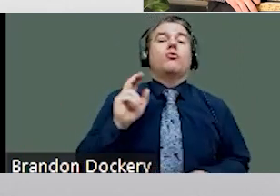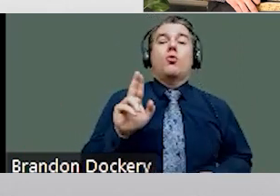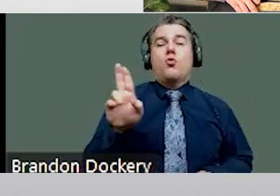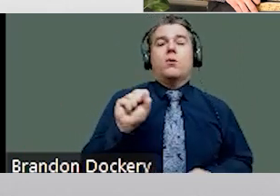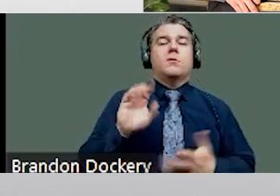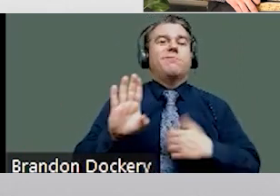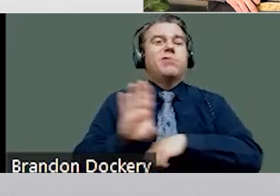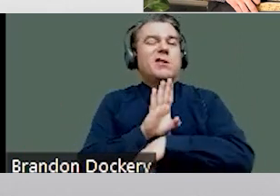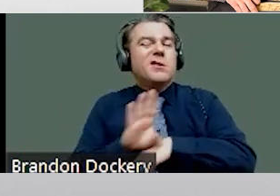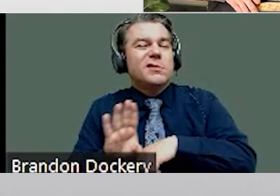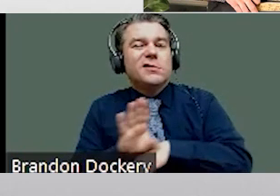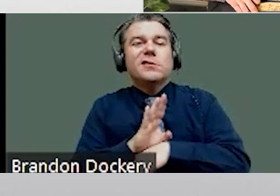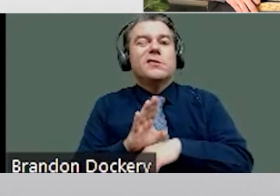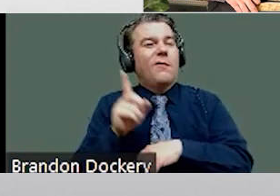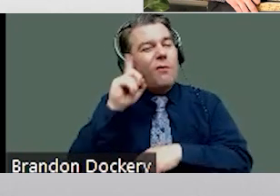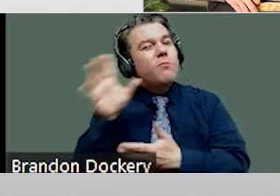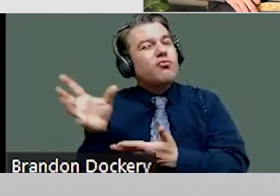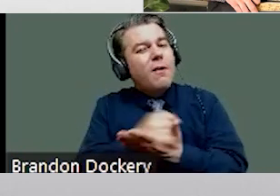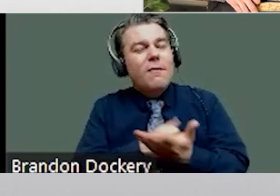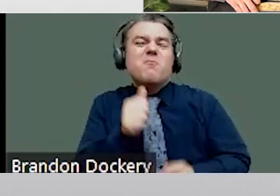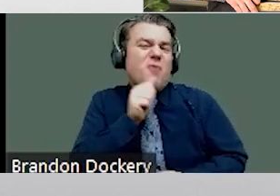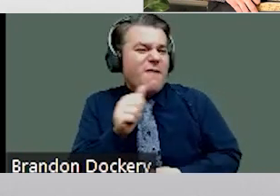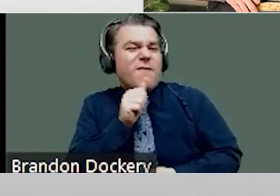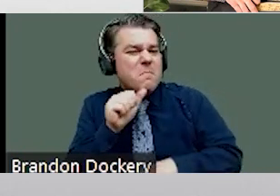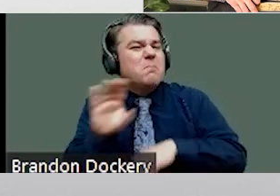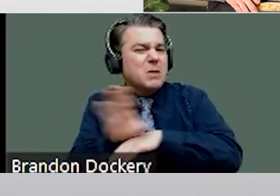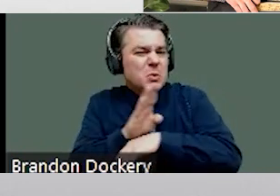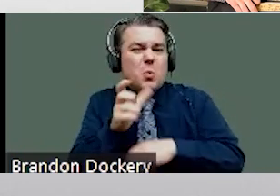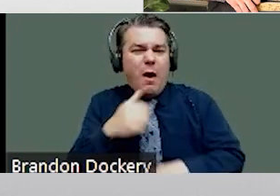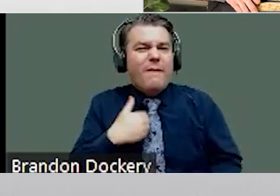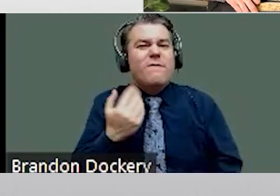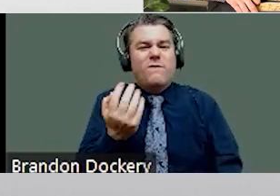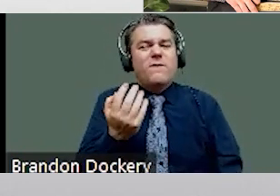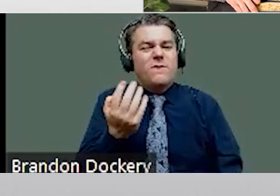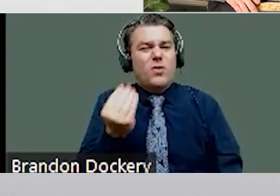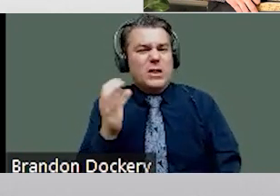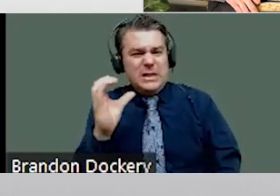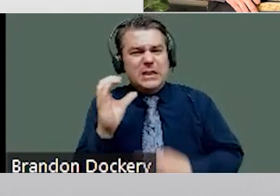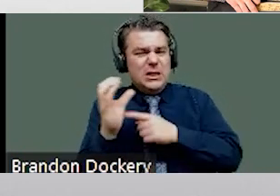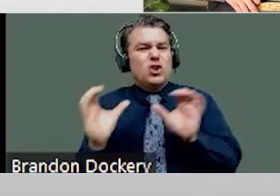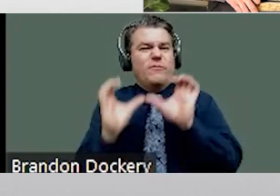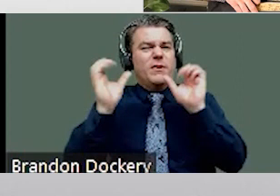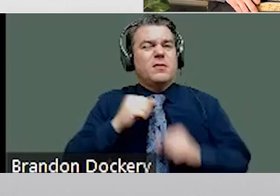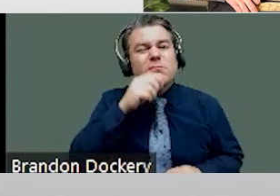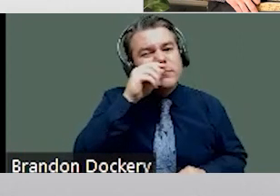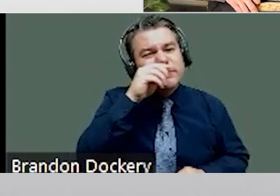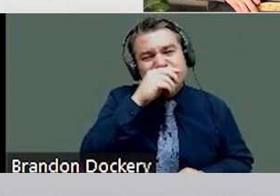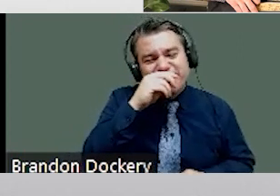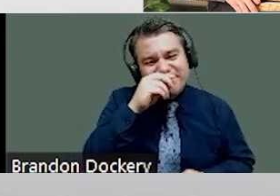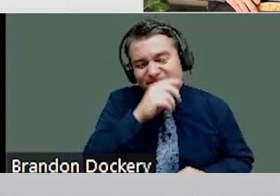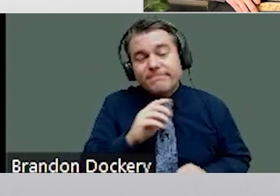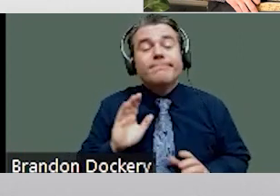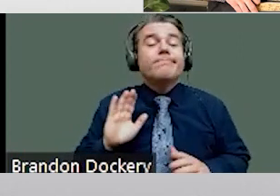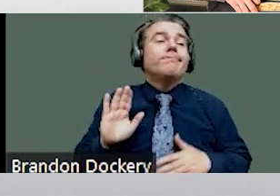United States businesses, for-profit, private businesses that have these certificates. But